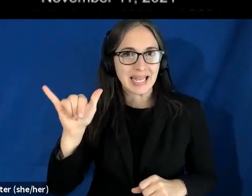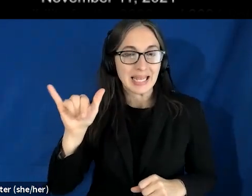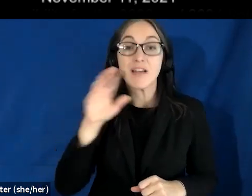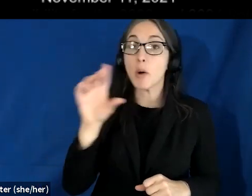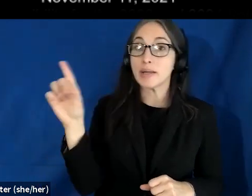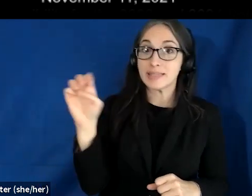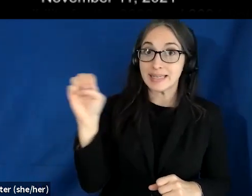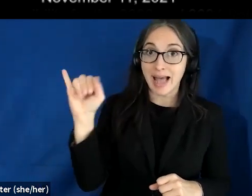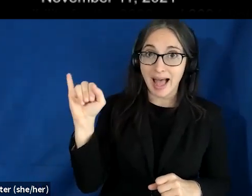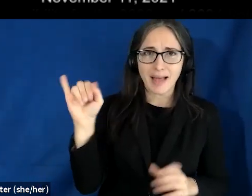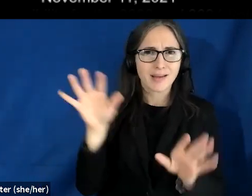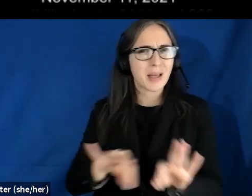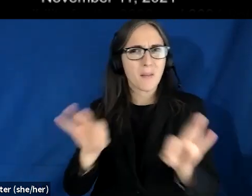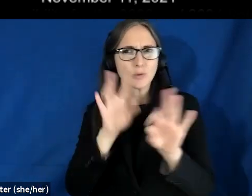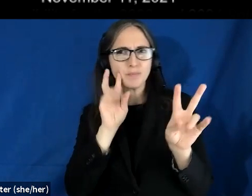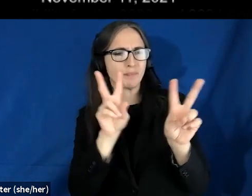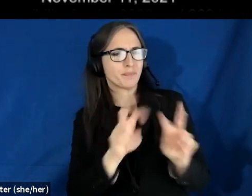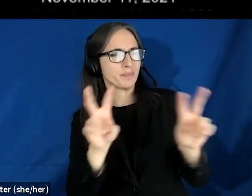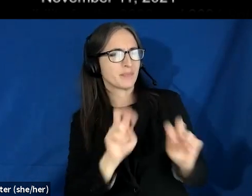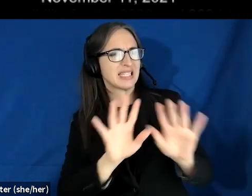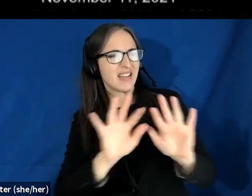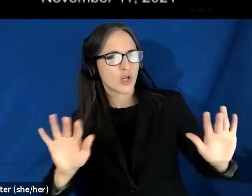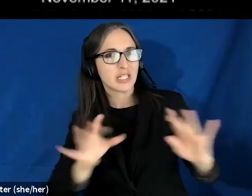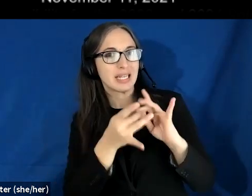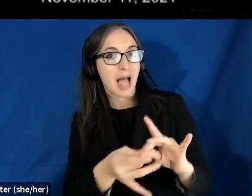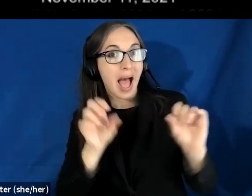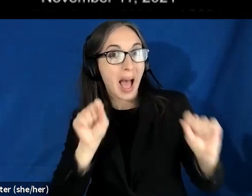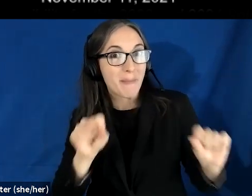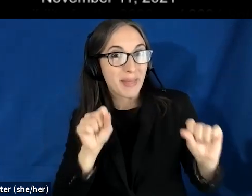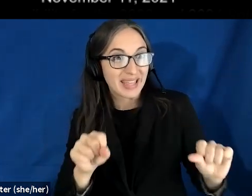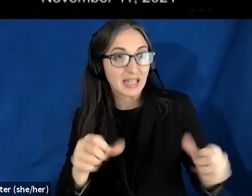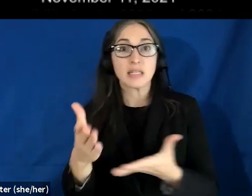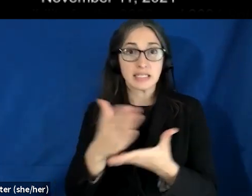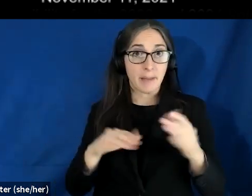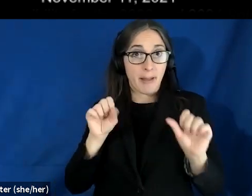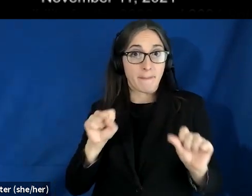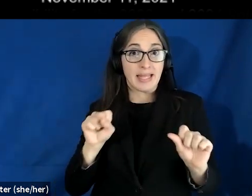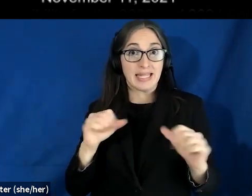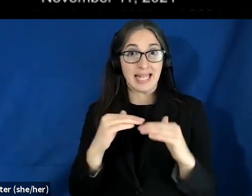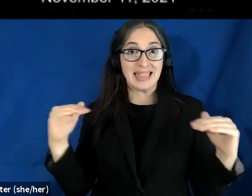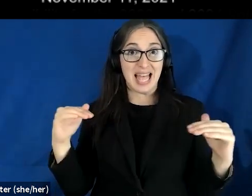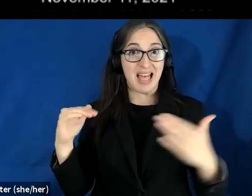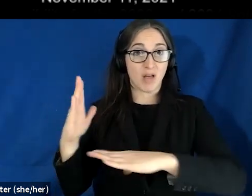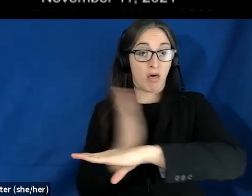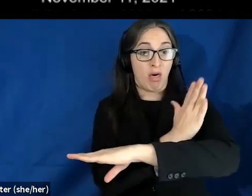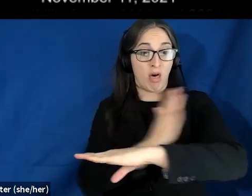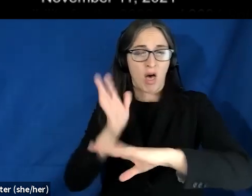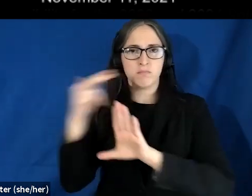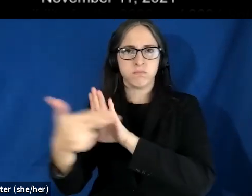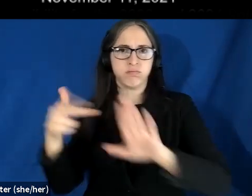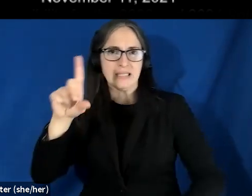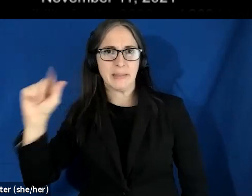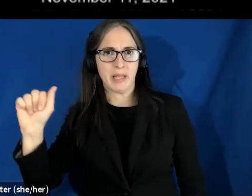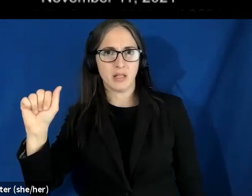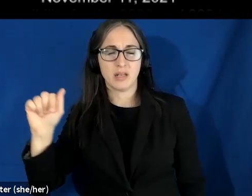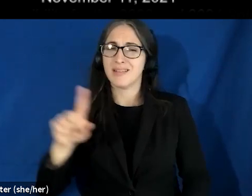have. Some ability levels are labeled a disability, but everybody in this audience and everyone